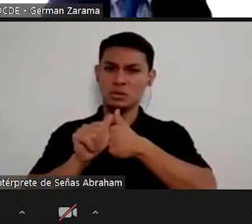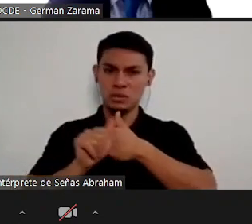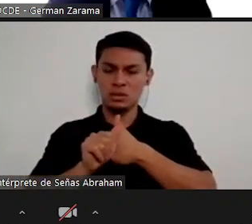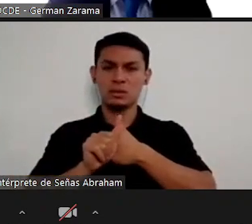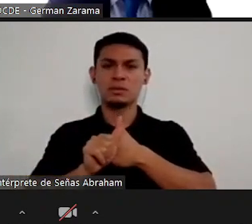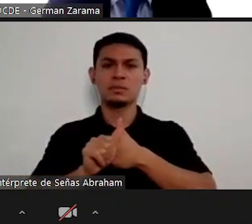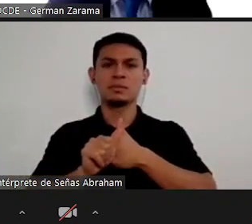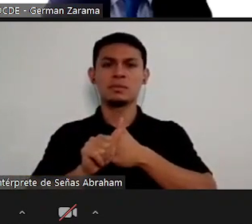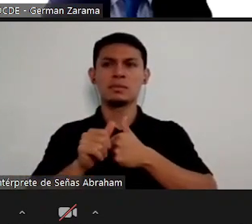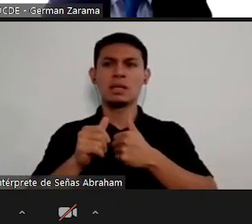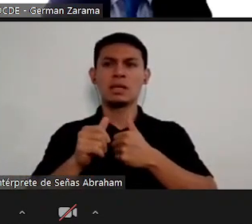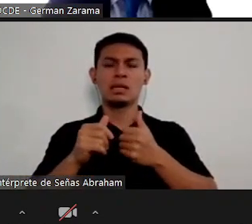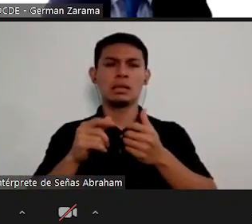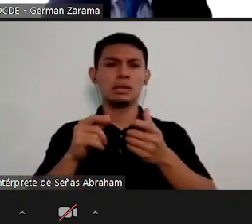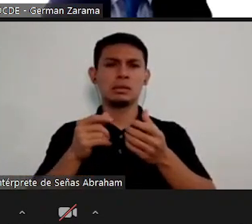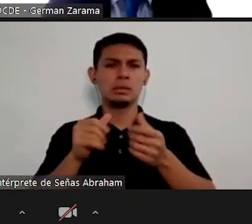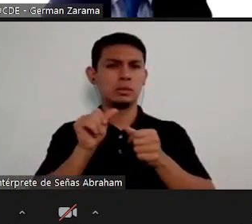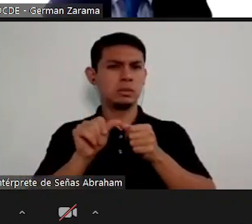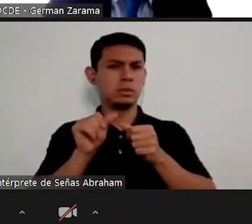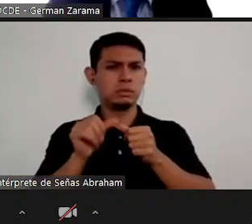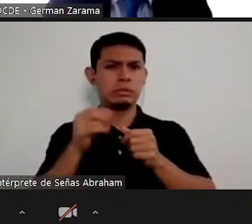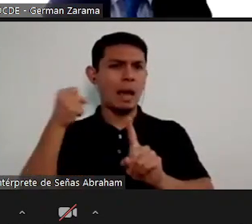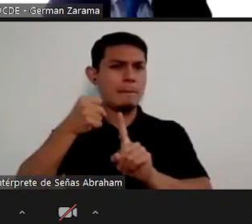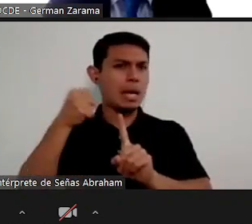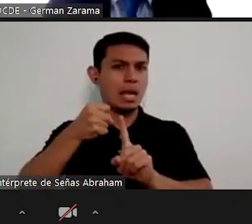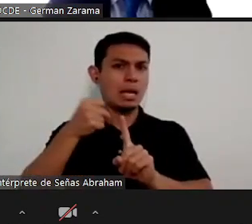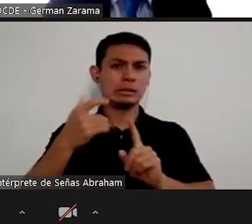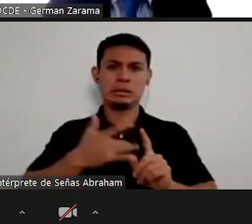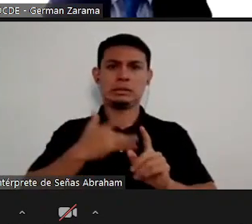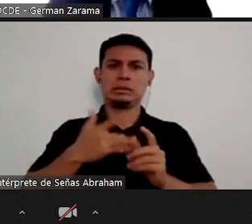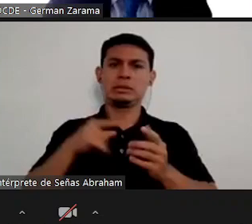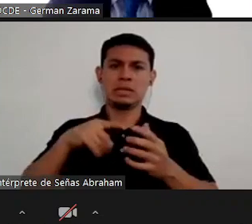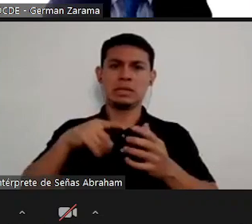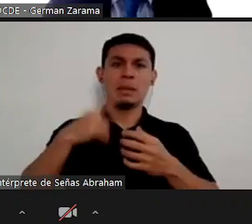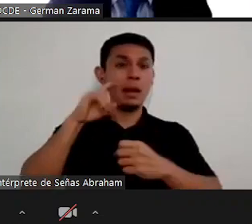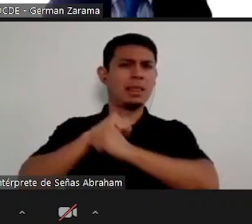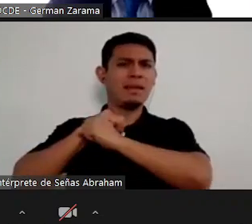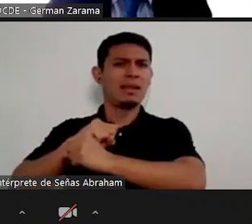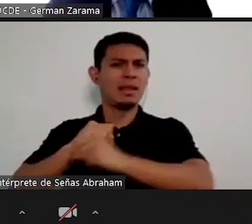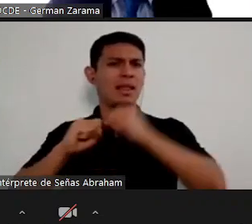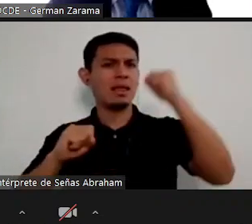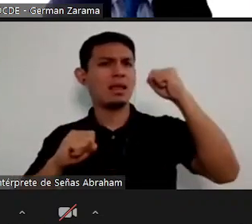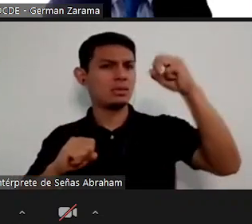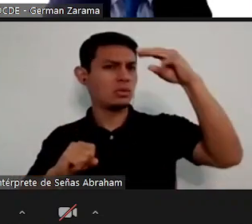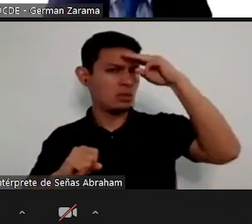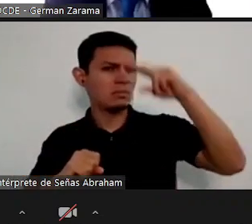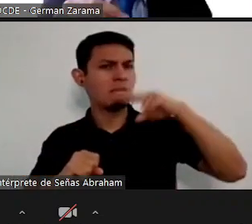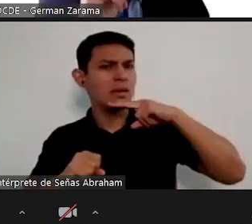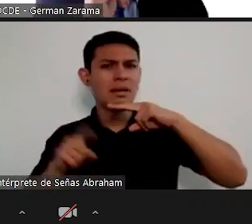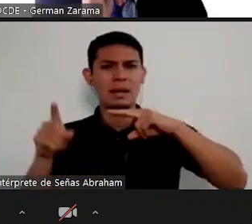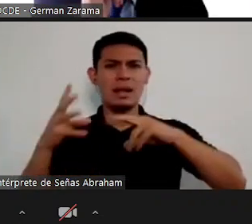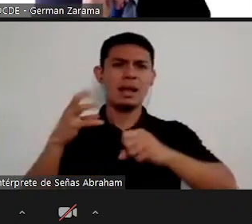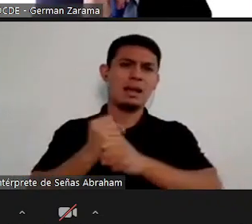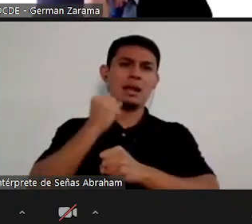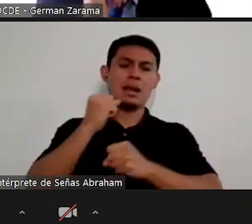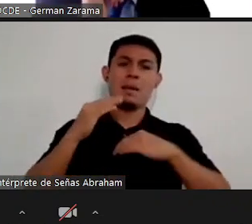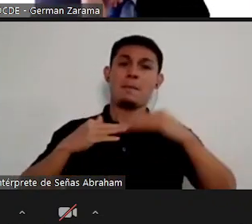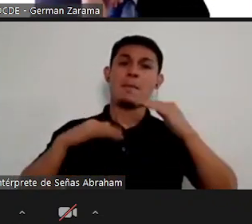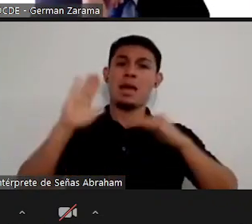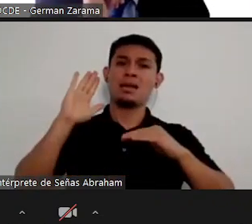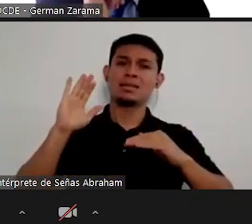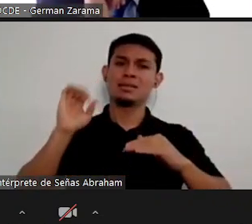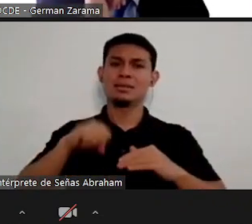high and dangerous rate of threats and intimidations for defending human rights